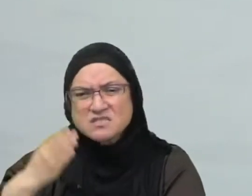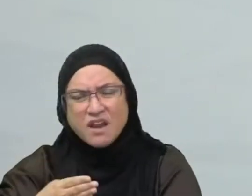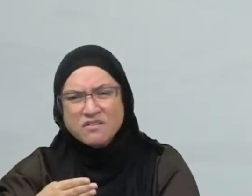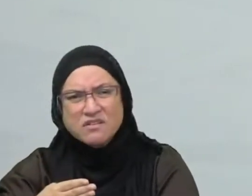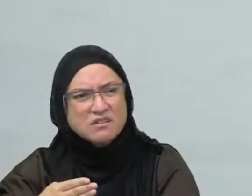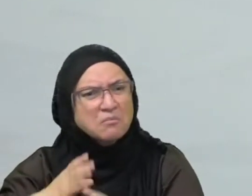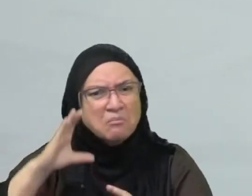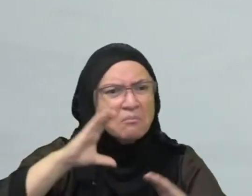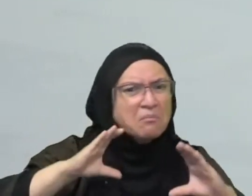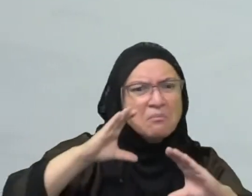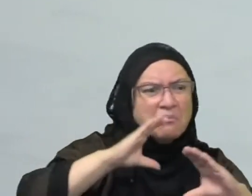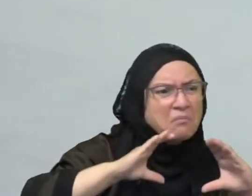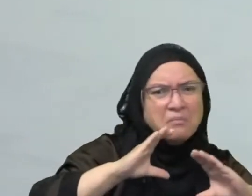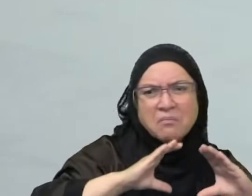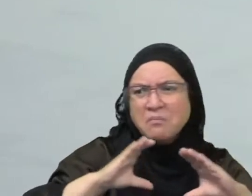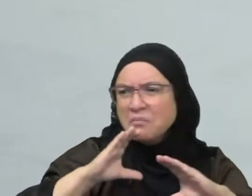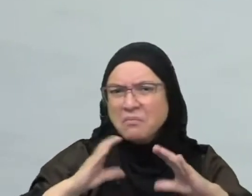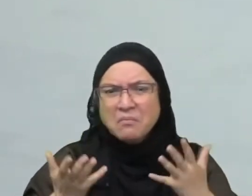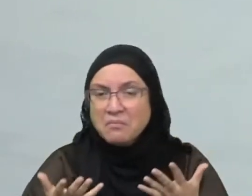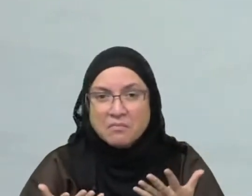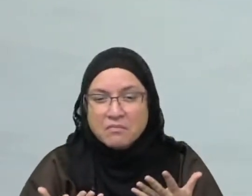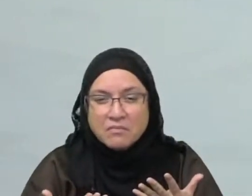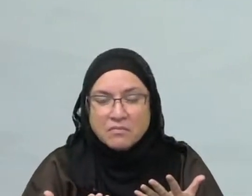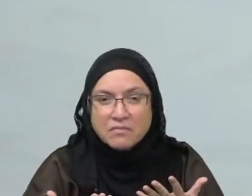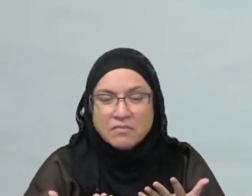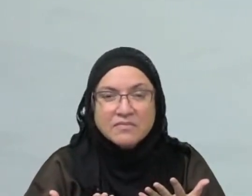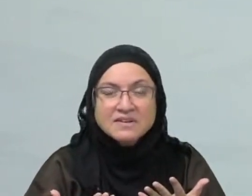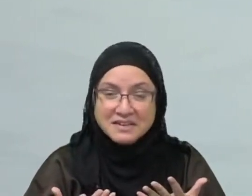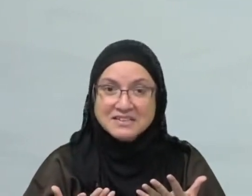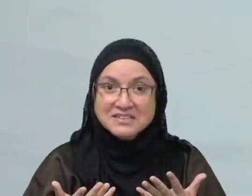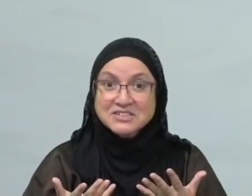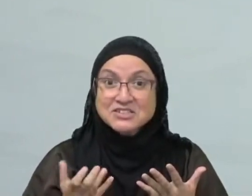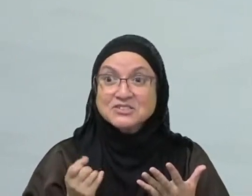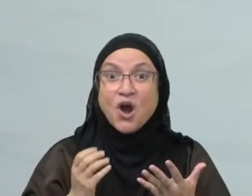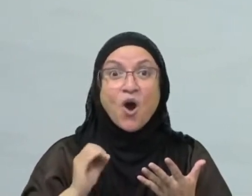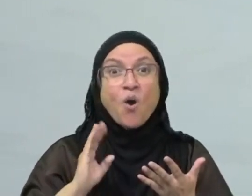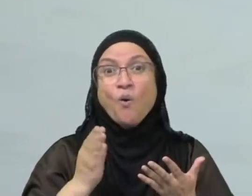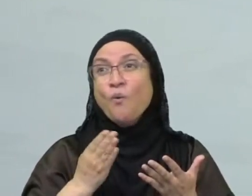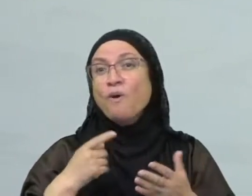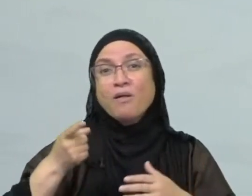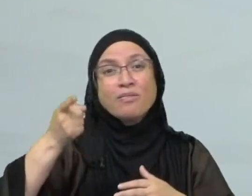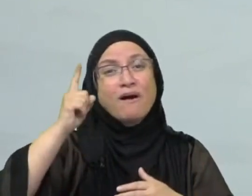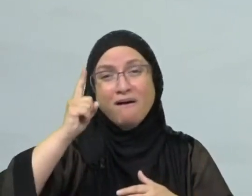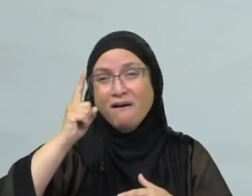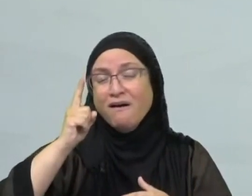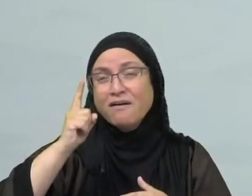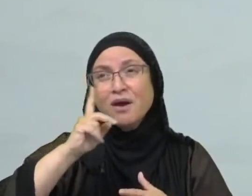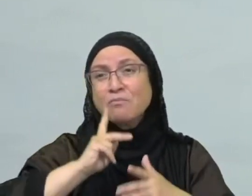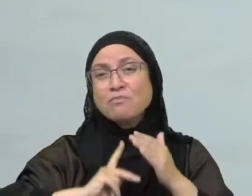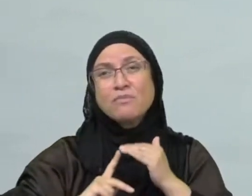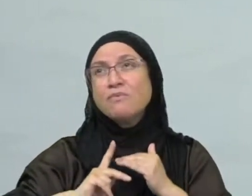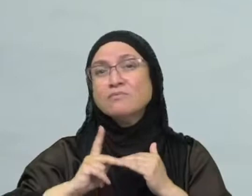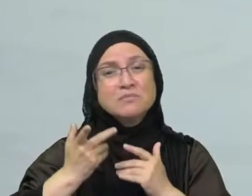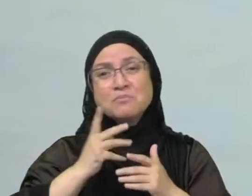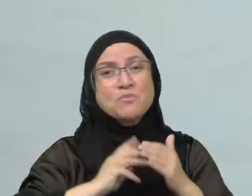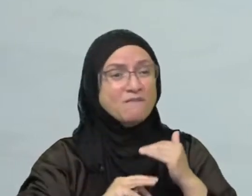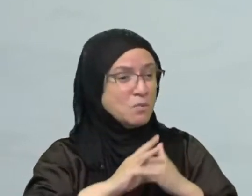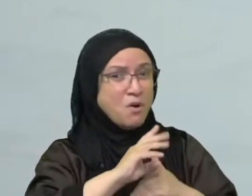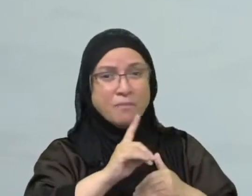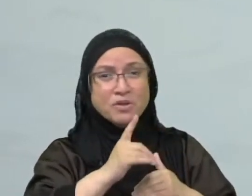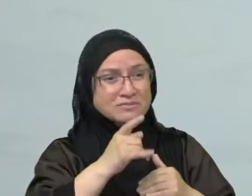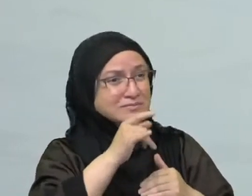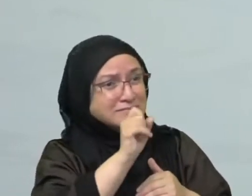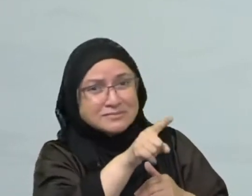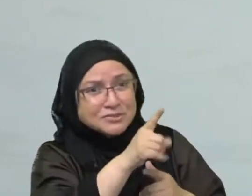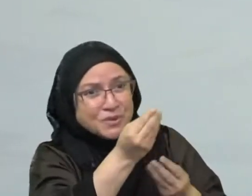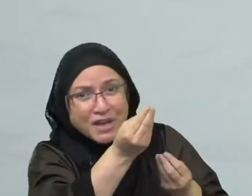sabart. If you tell me right now he's in paradise, I'm going to be patient. If he didn't make it,